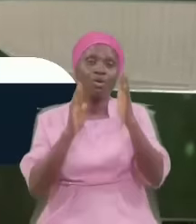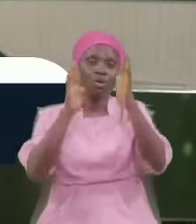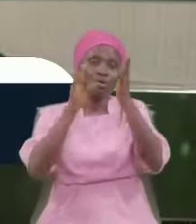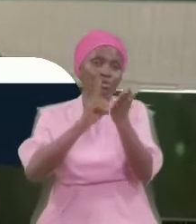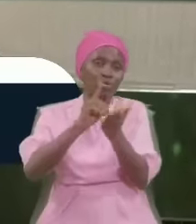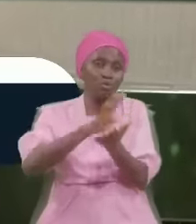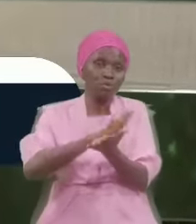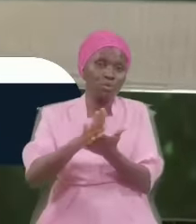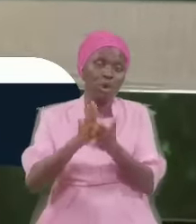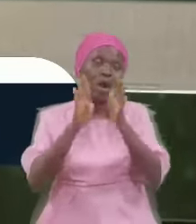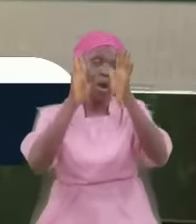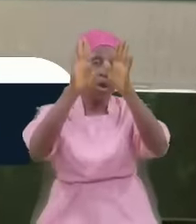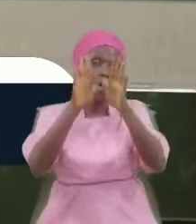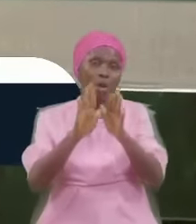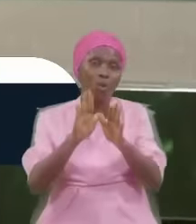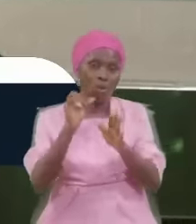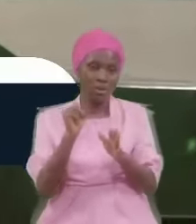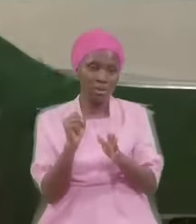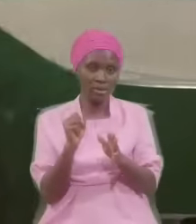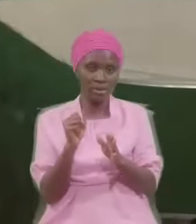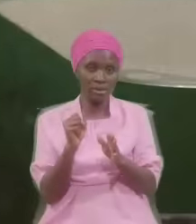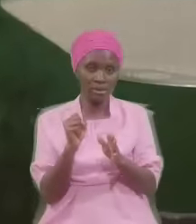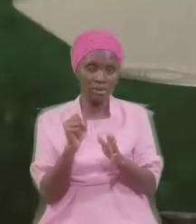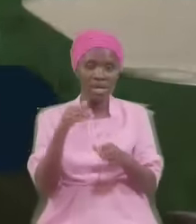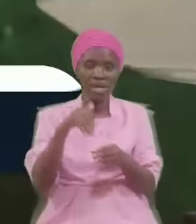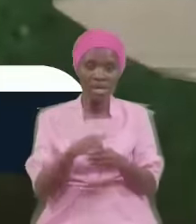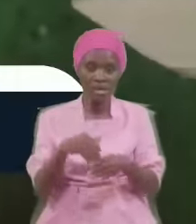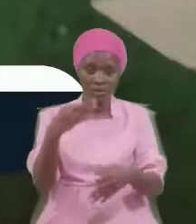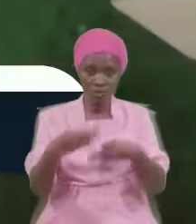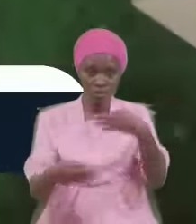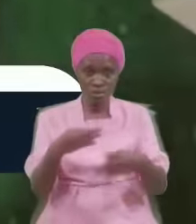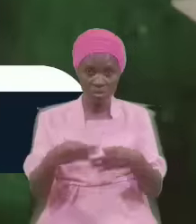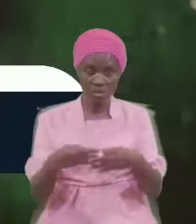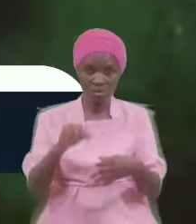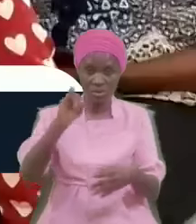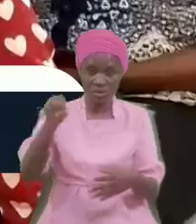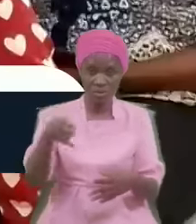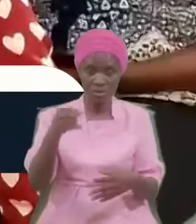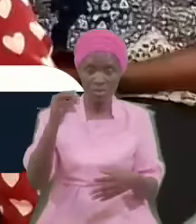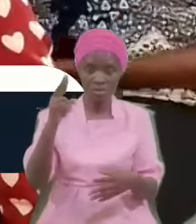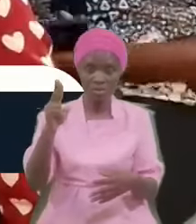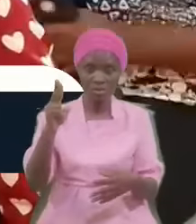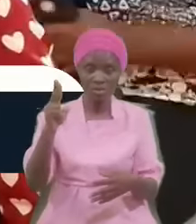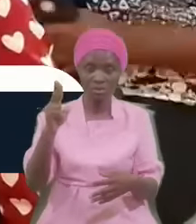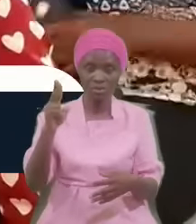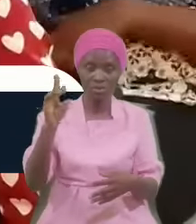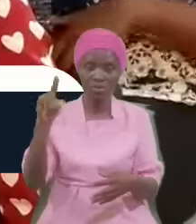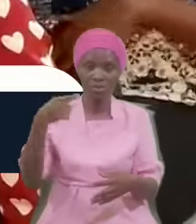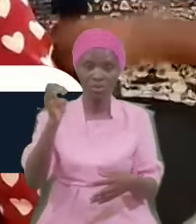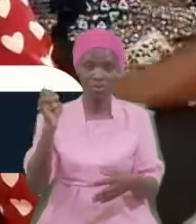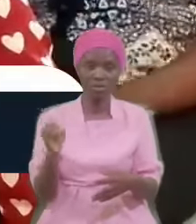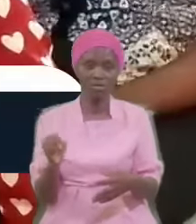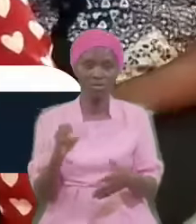Superseding wonders. In Judges chapter 6, reading from verse 13, Gideon